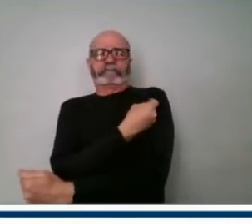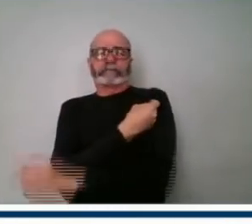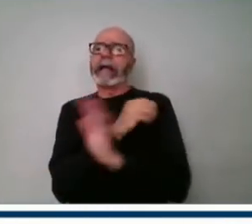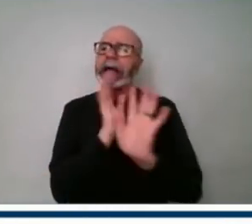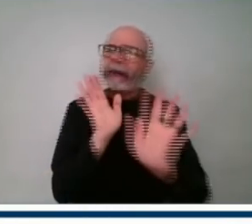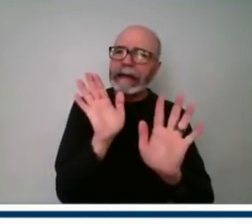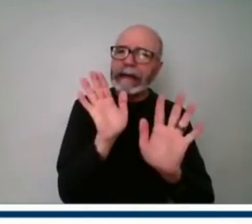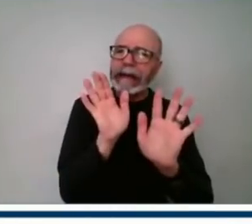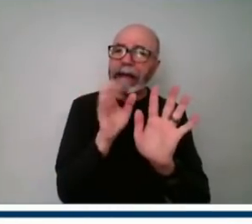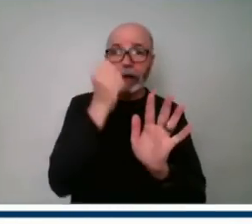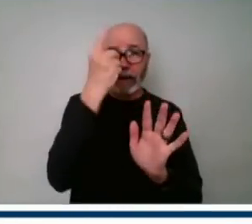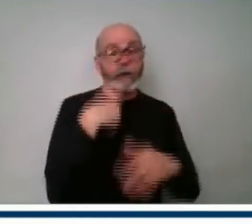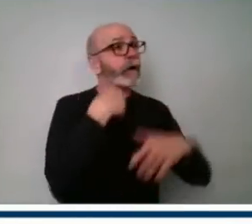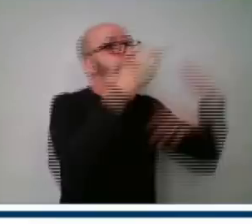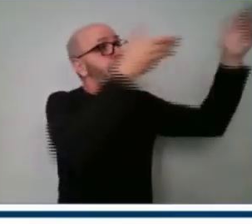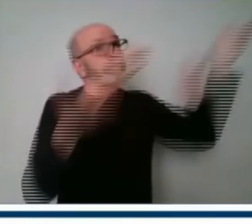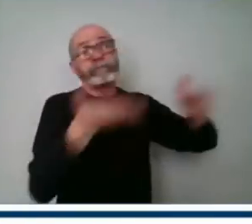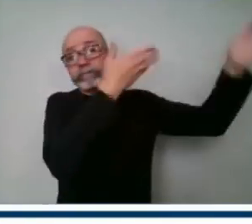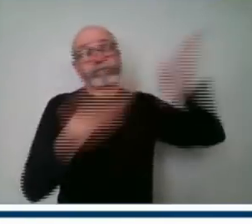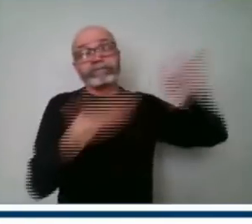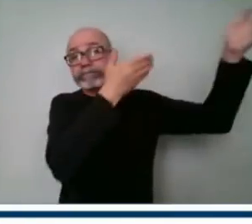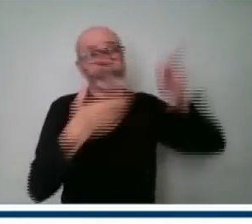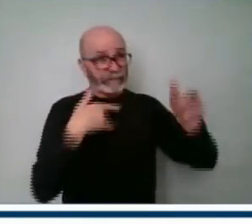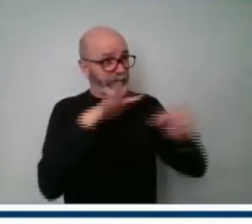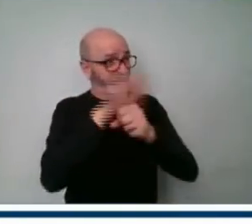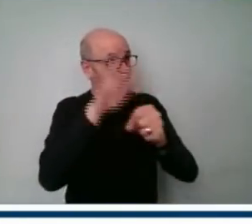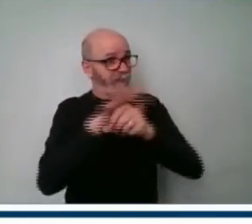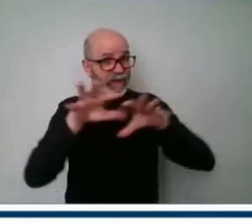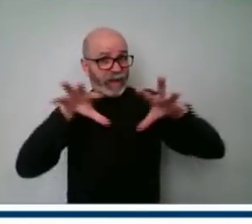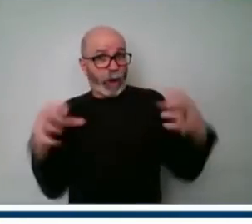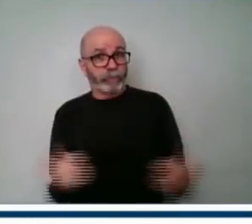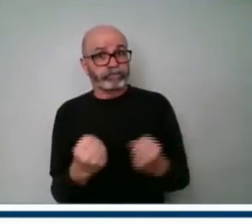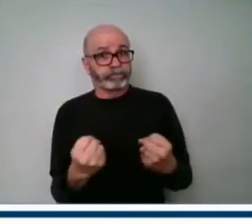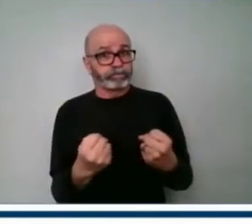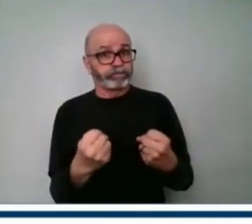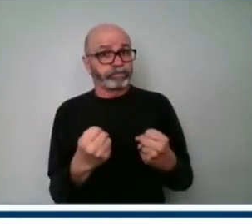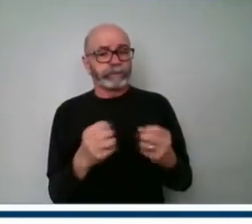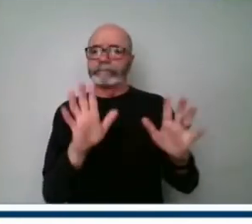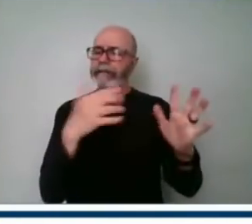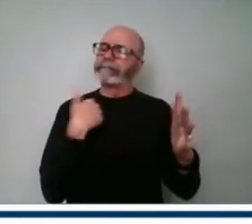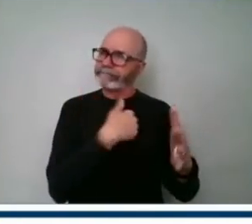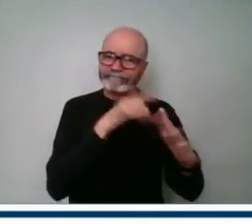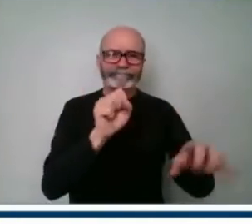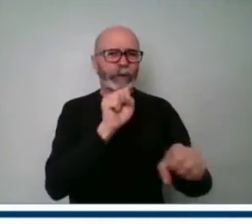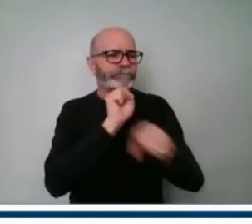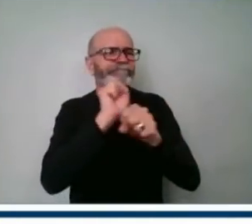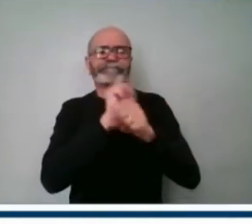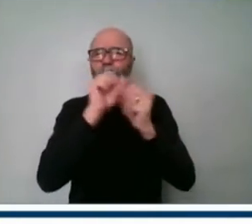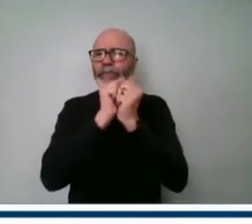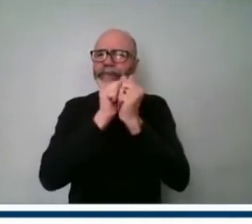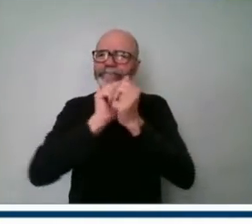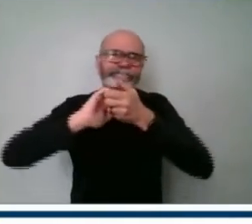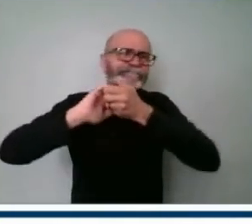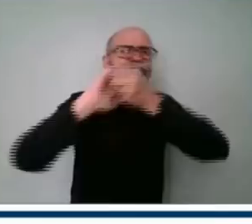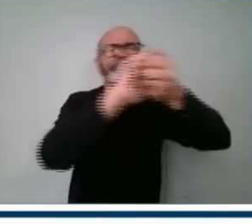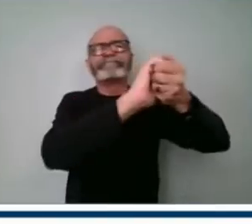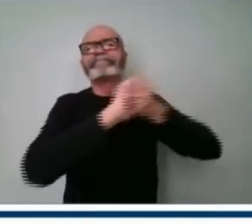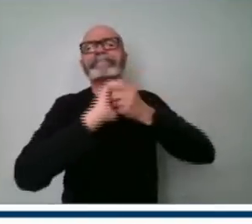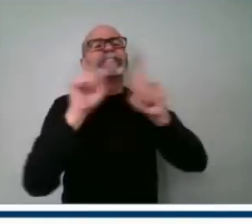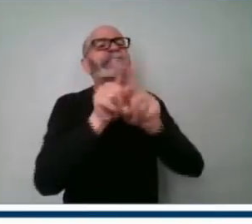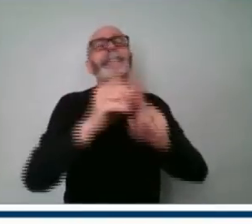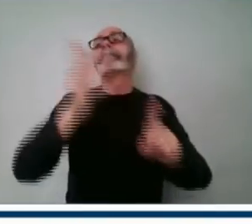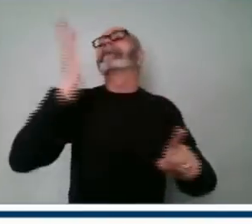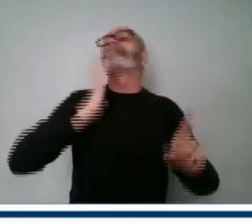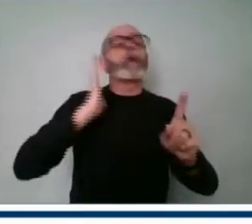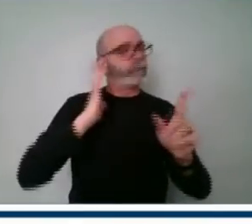government. It is a monumental collaborative effort that has never been done before. So our request of you is